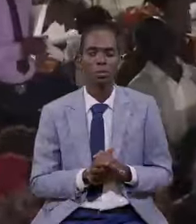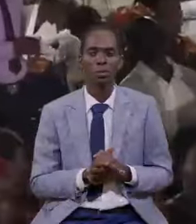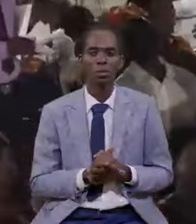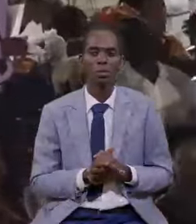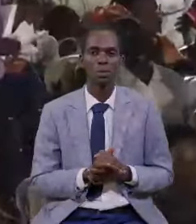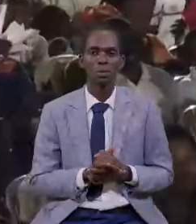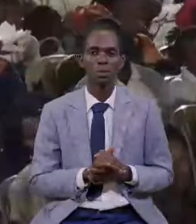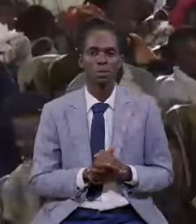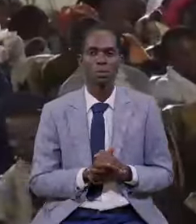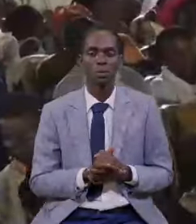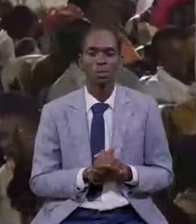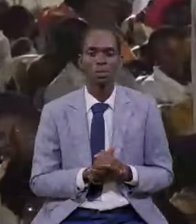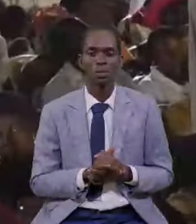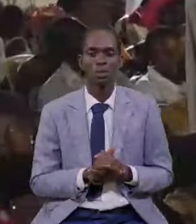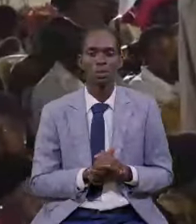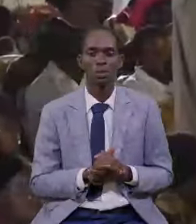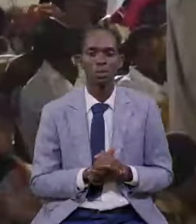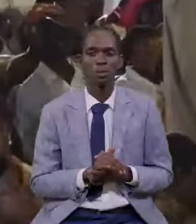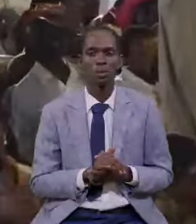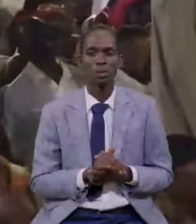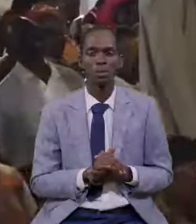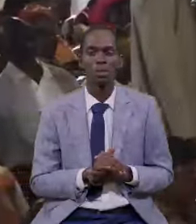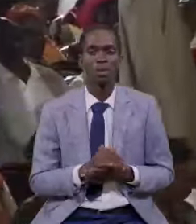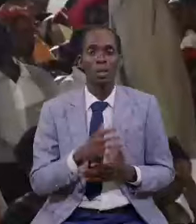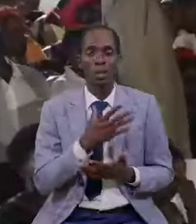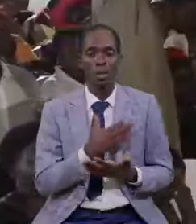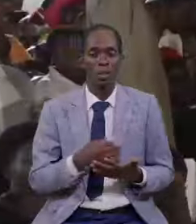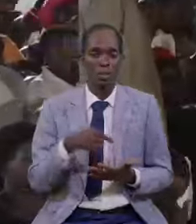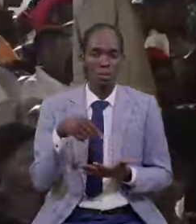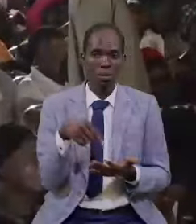And this announcement is for all the locations worldwide.